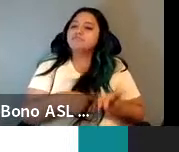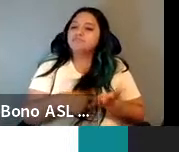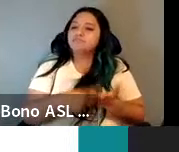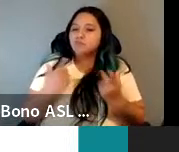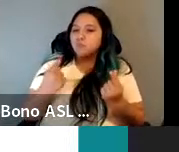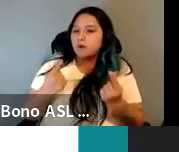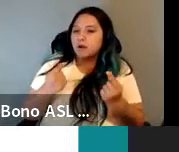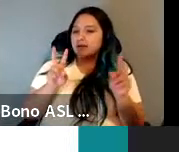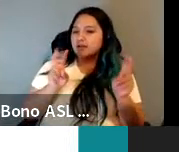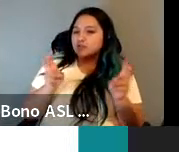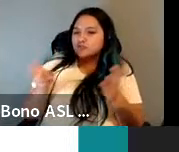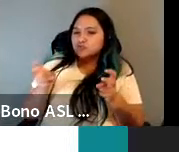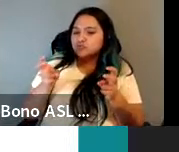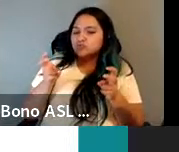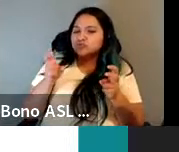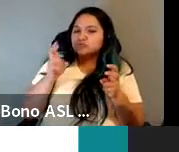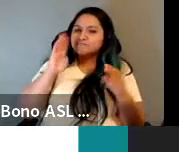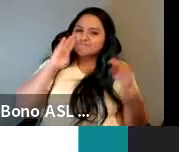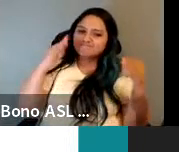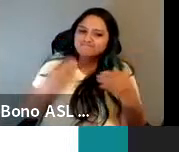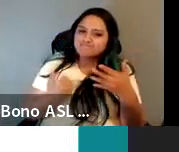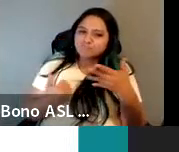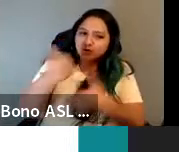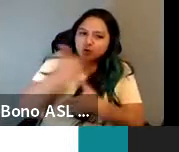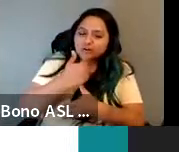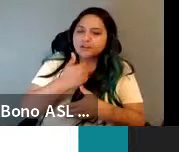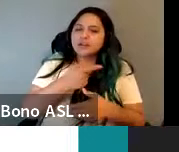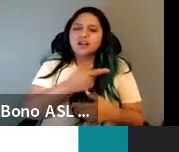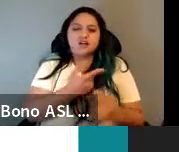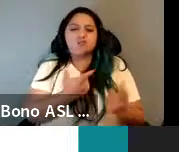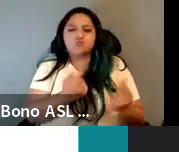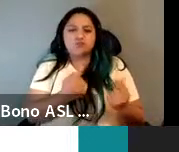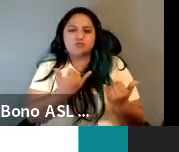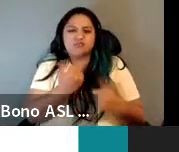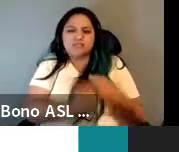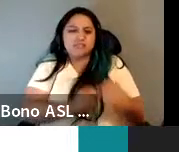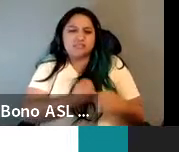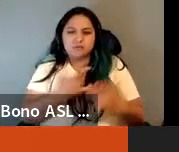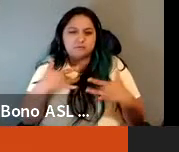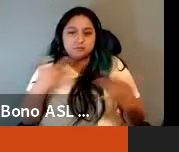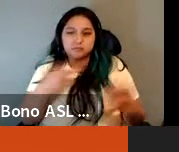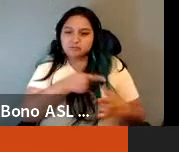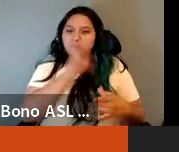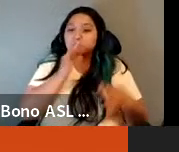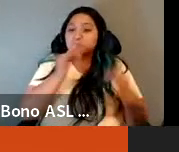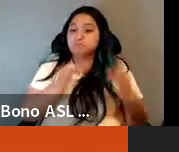and how she has fared this year.